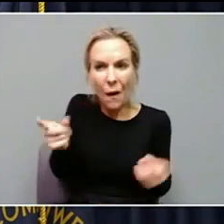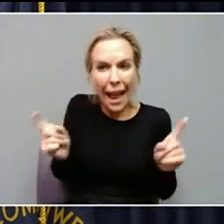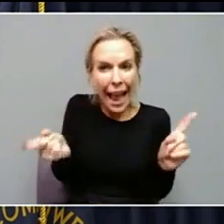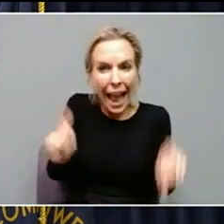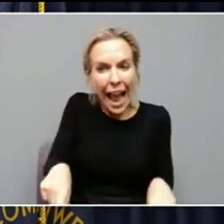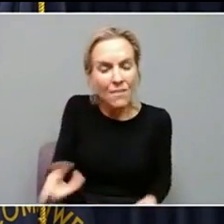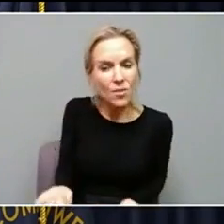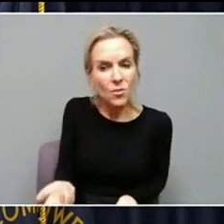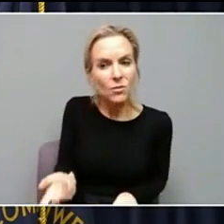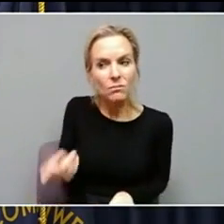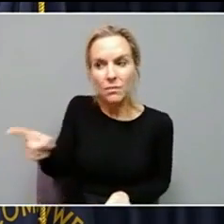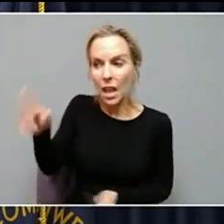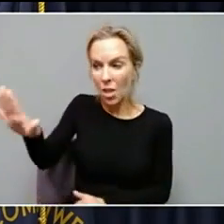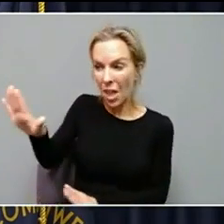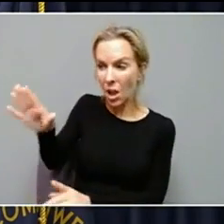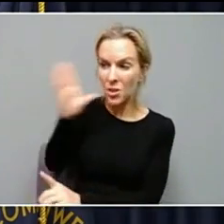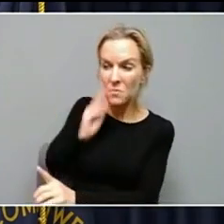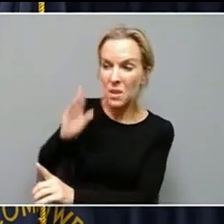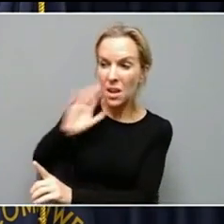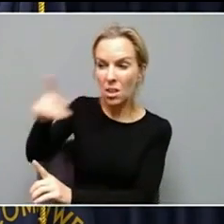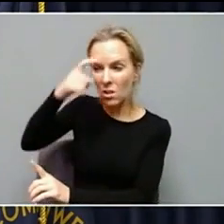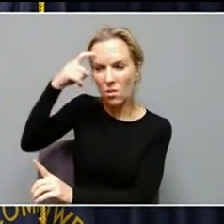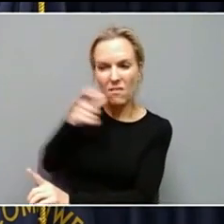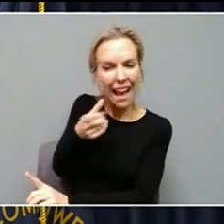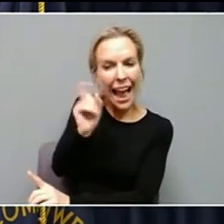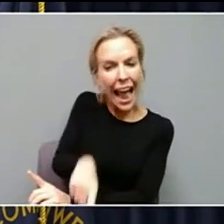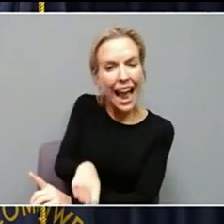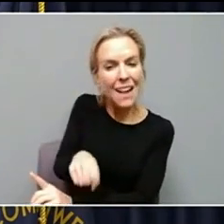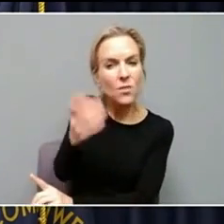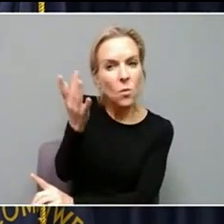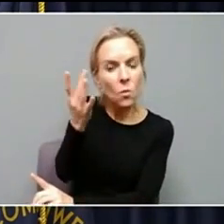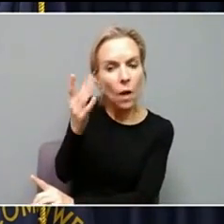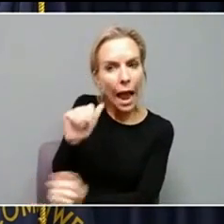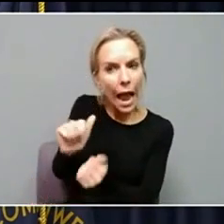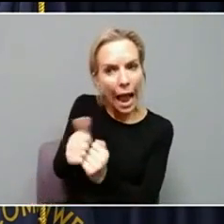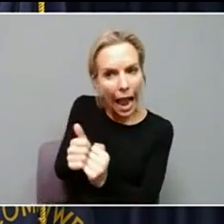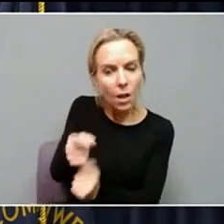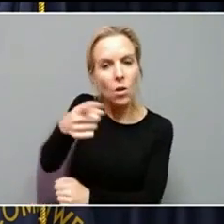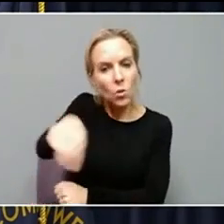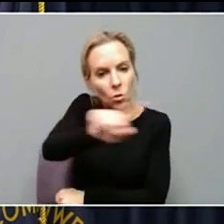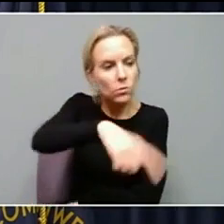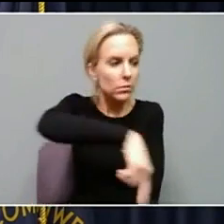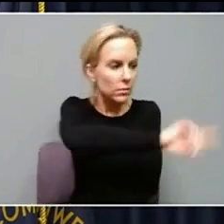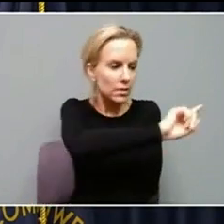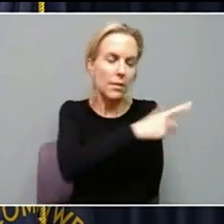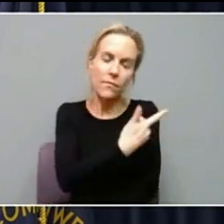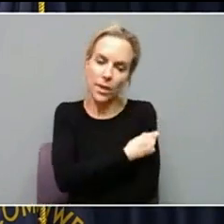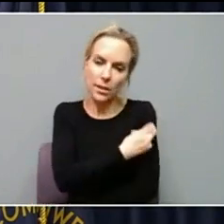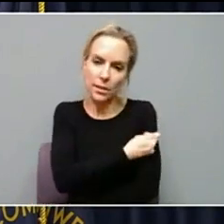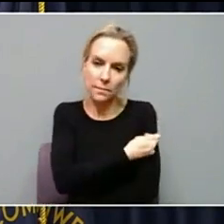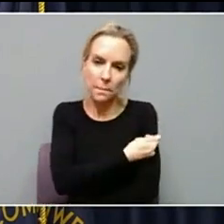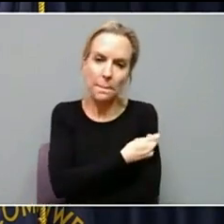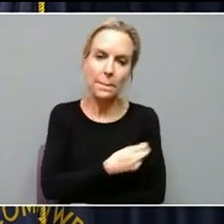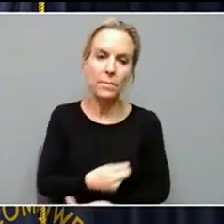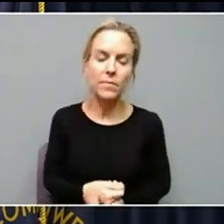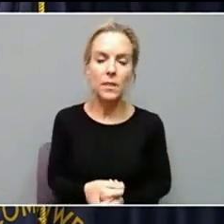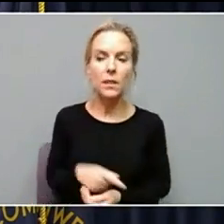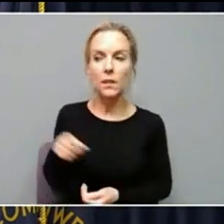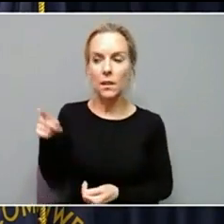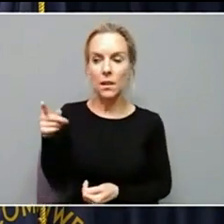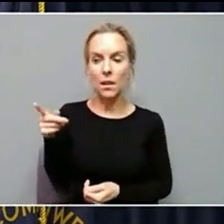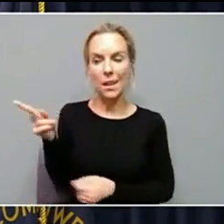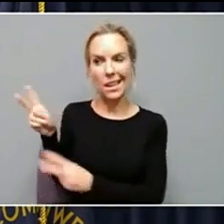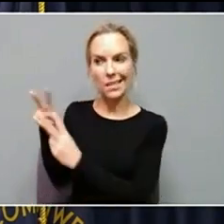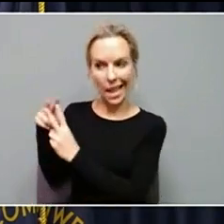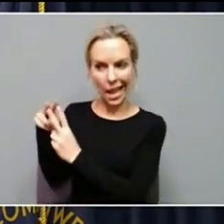of trauma that they're experiencing at the moment if you get vaccinated. As they reported, our hospitals have